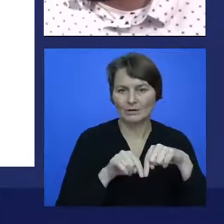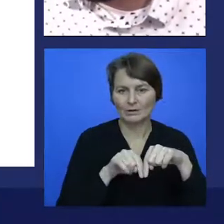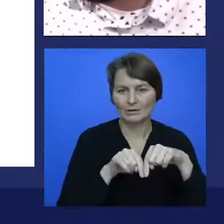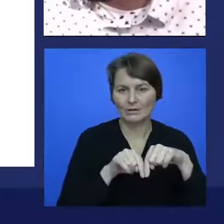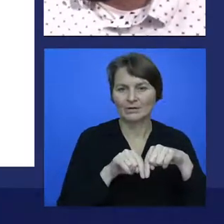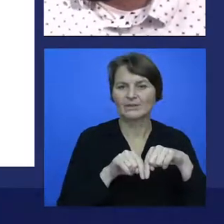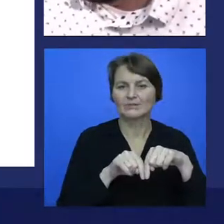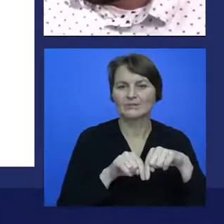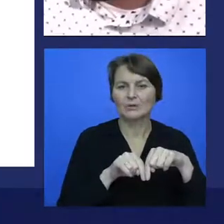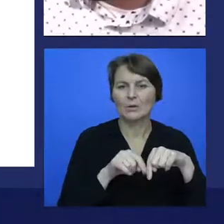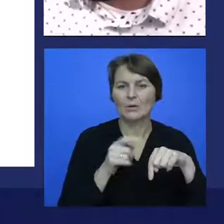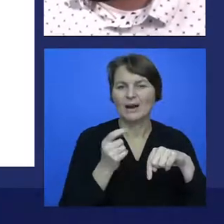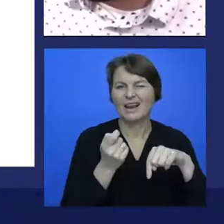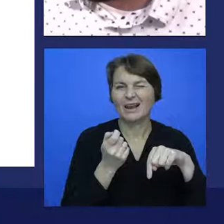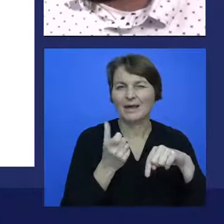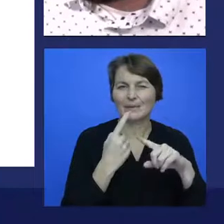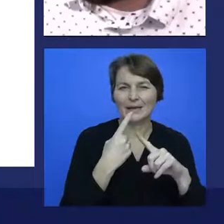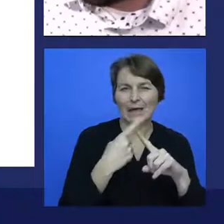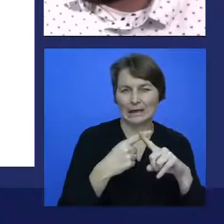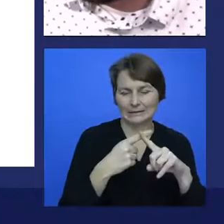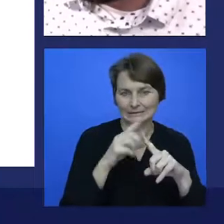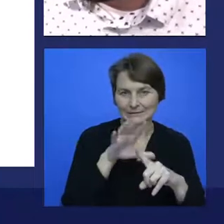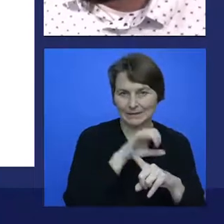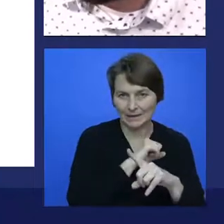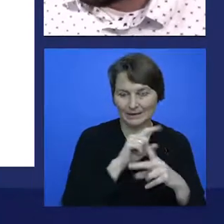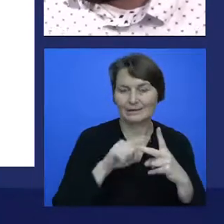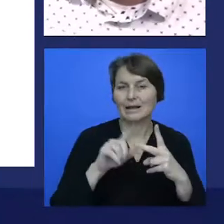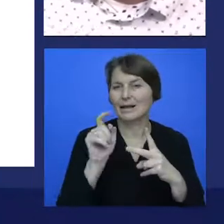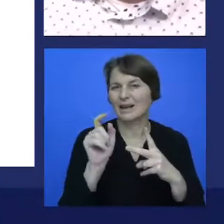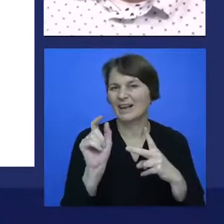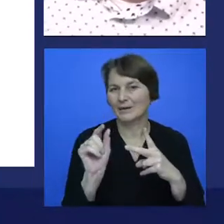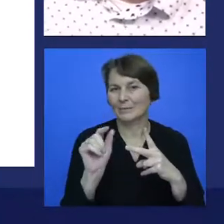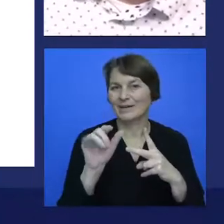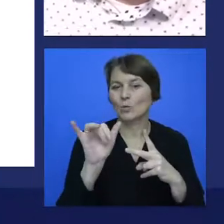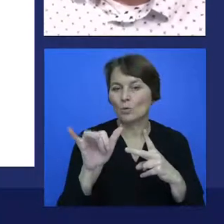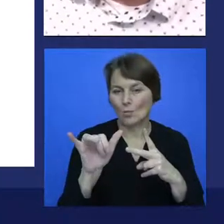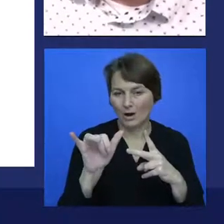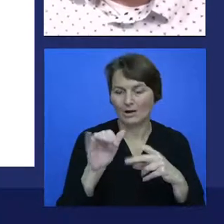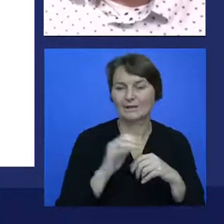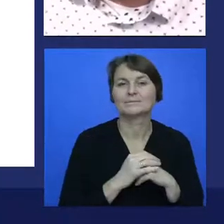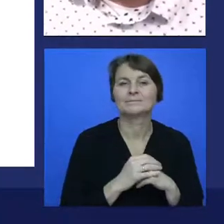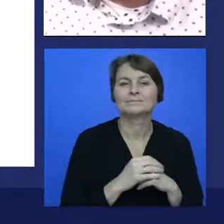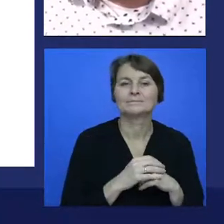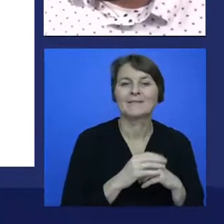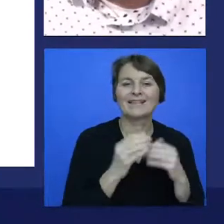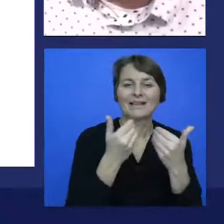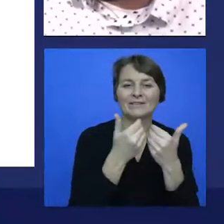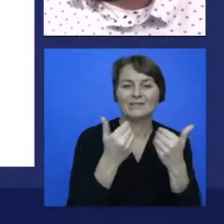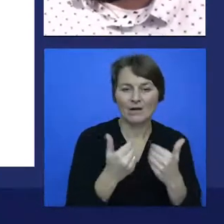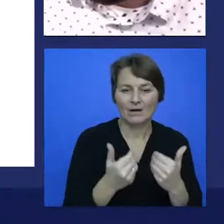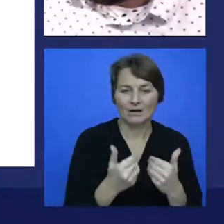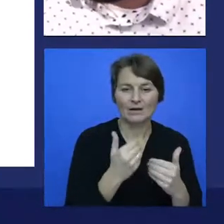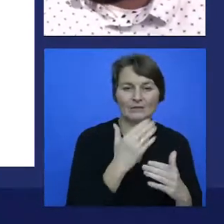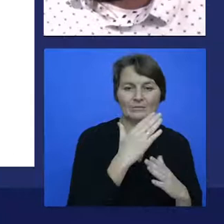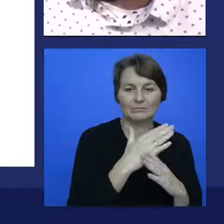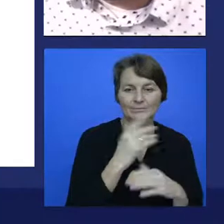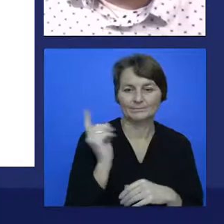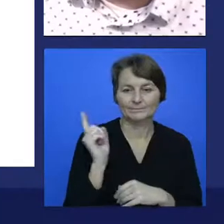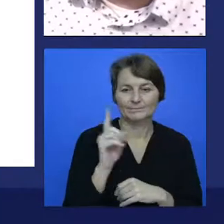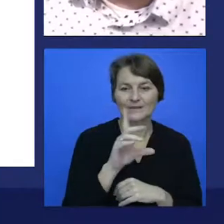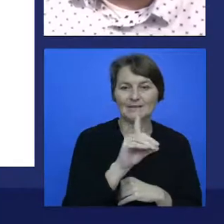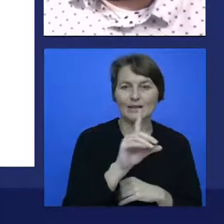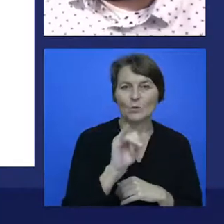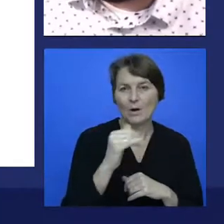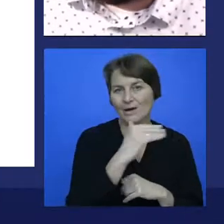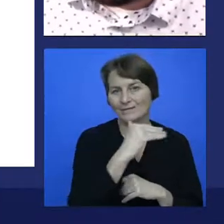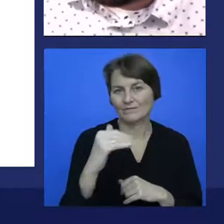x, let's just say dx, and we're taking a little bit of the y, dy. And what we're going to do is we're going to divide them, dy by dx, right? And then what we're going to do